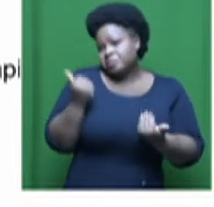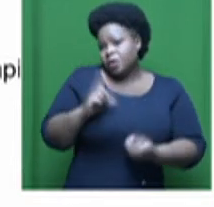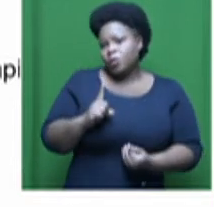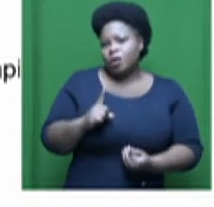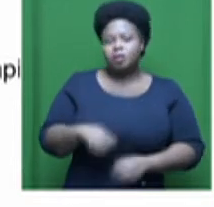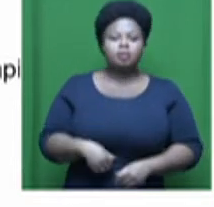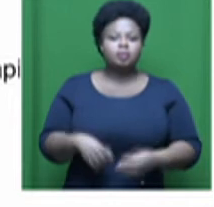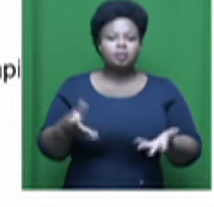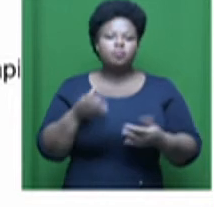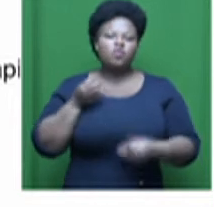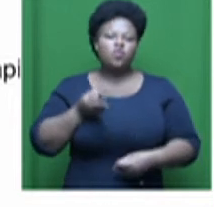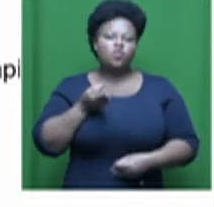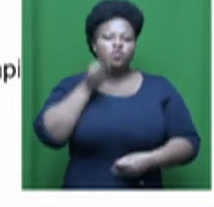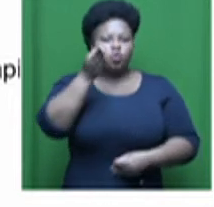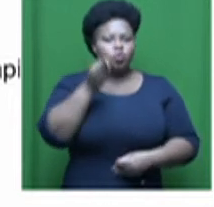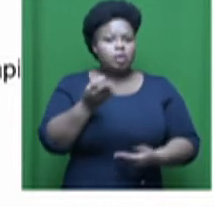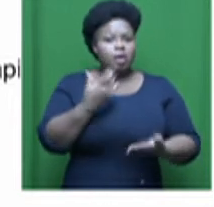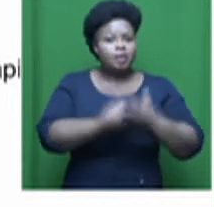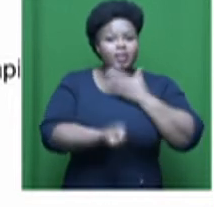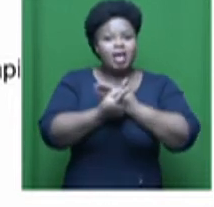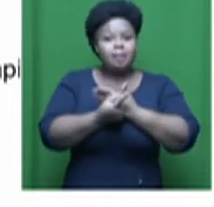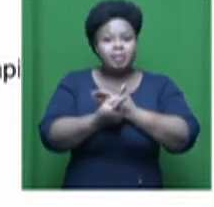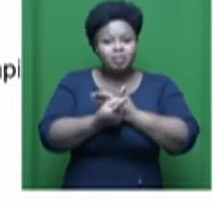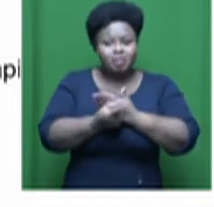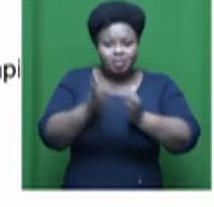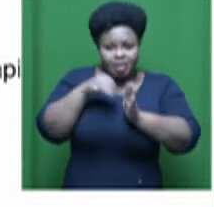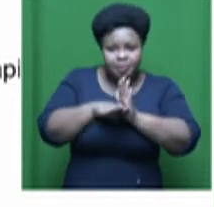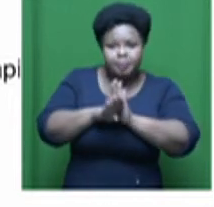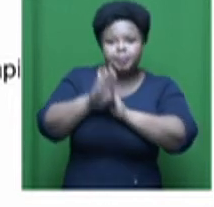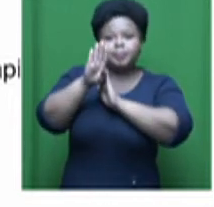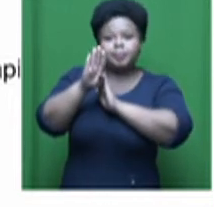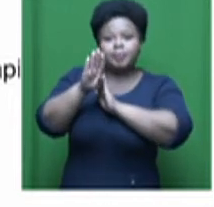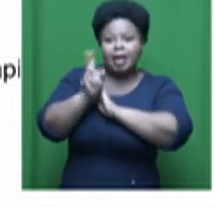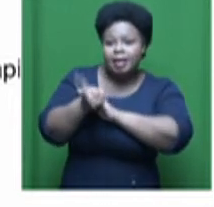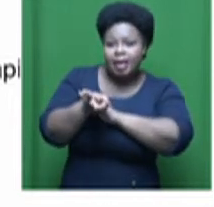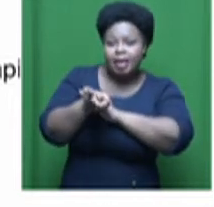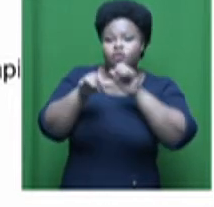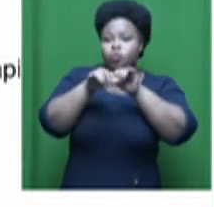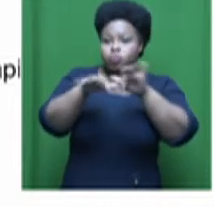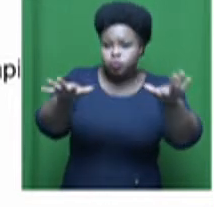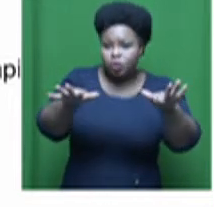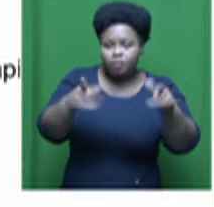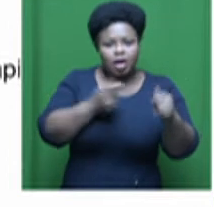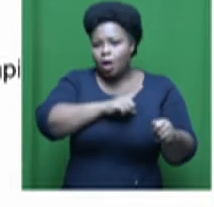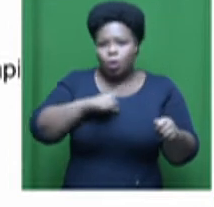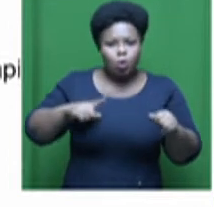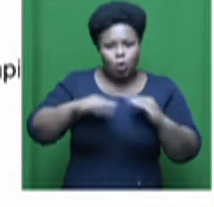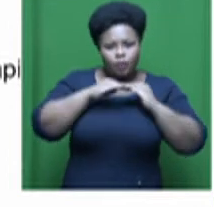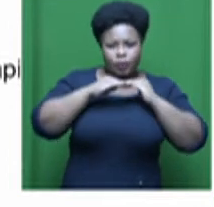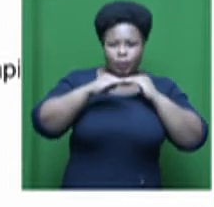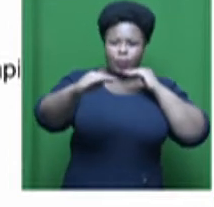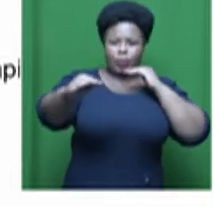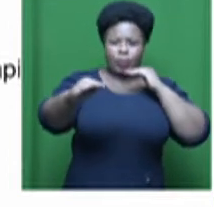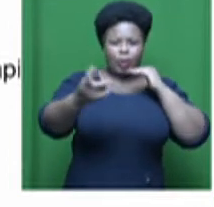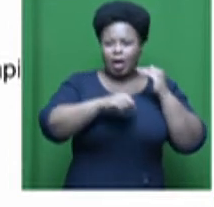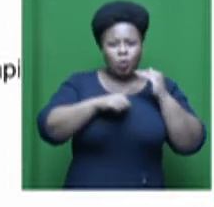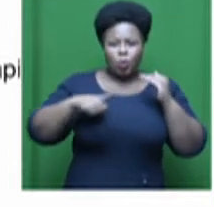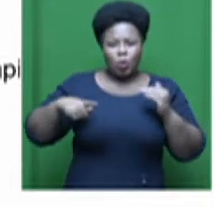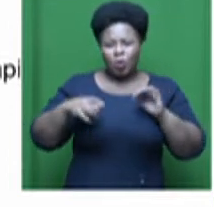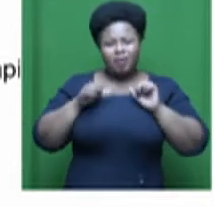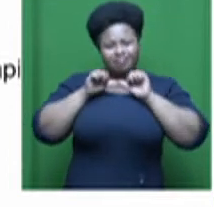it comes to future resurgences from the virus, in terms of how long the virus will continue. And for all intents and